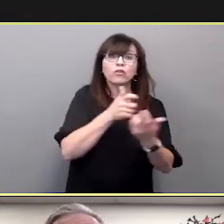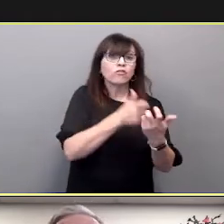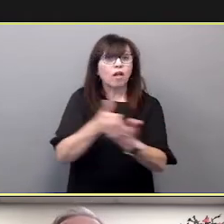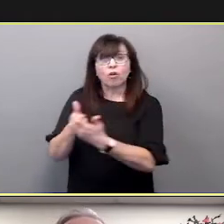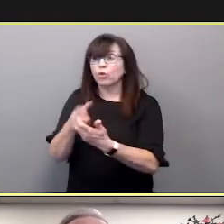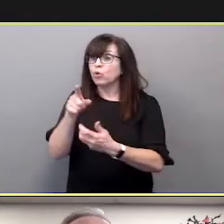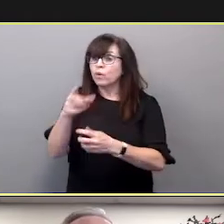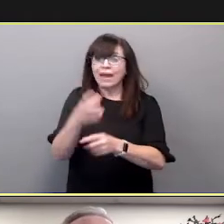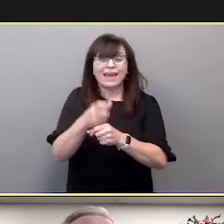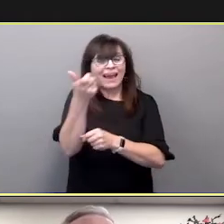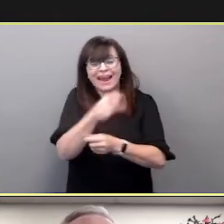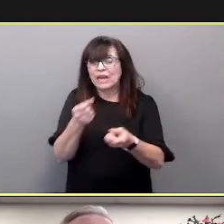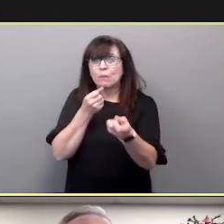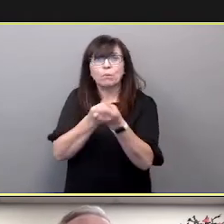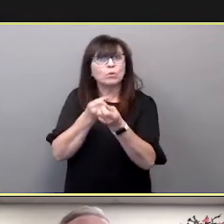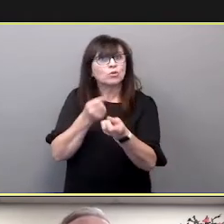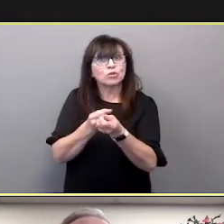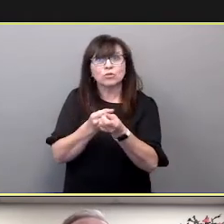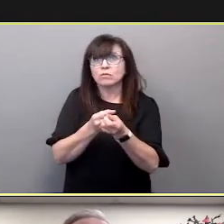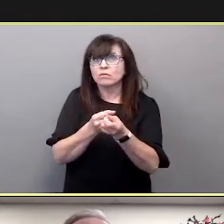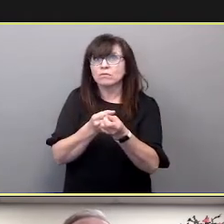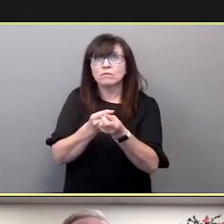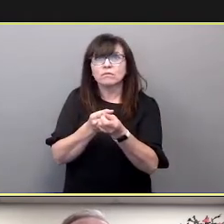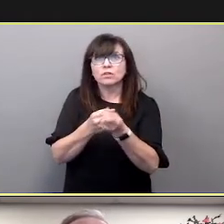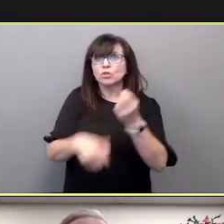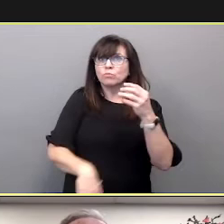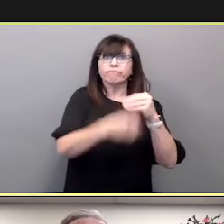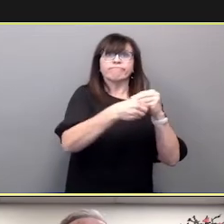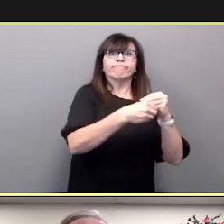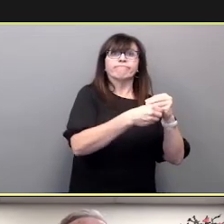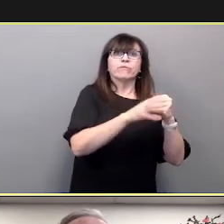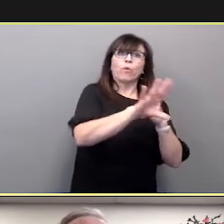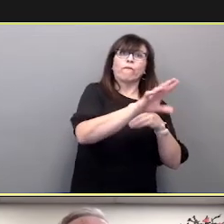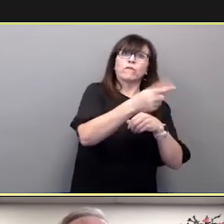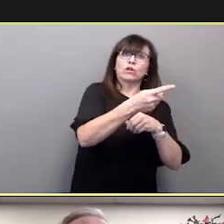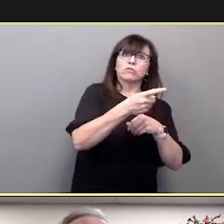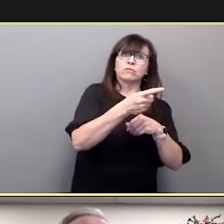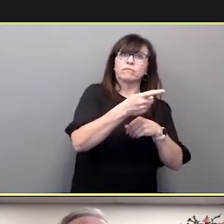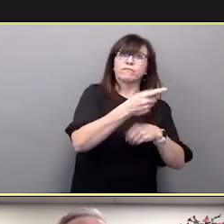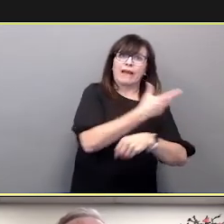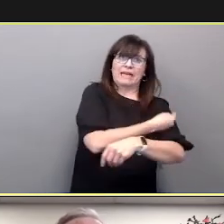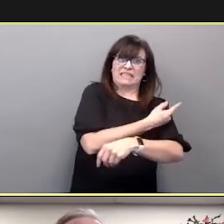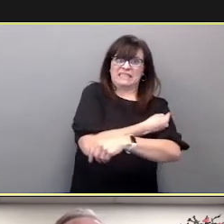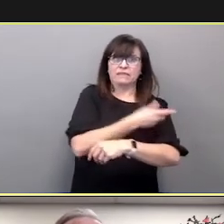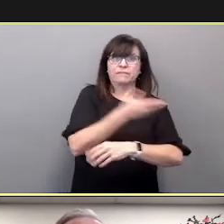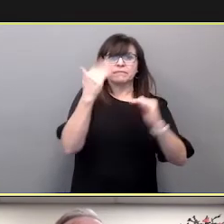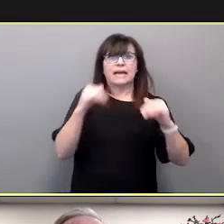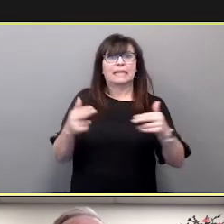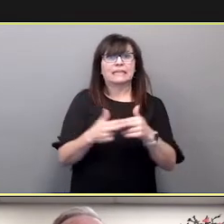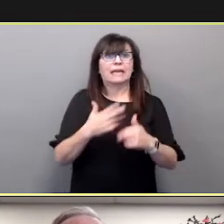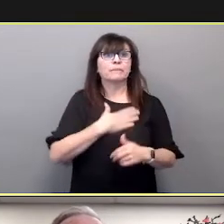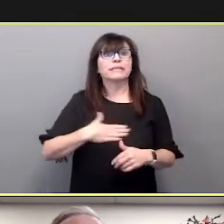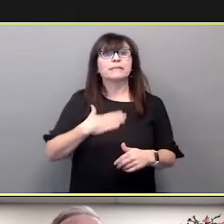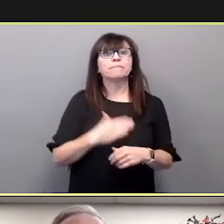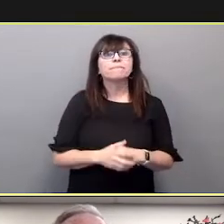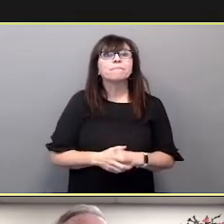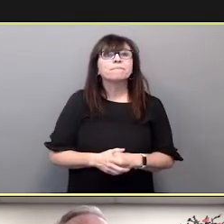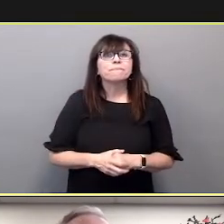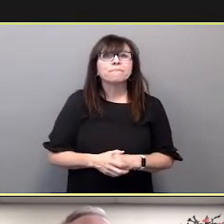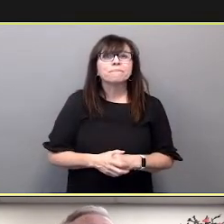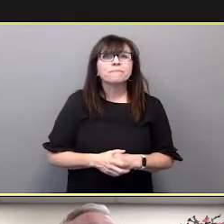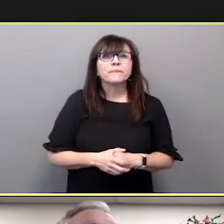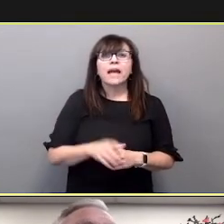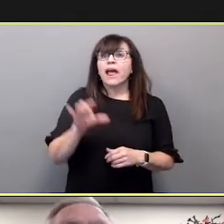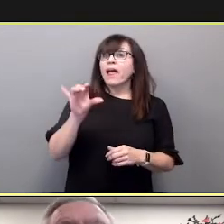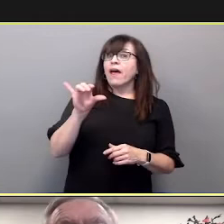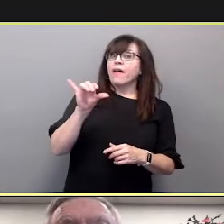booster to complement any of the original vaccines. Next slide, please. This is